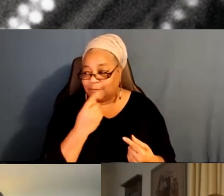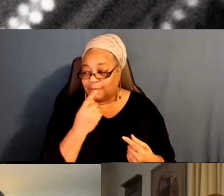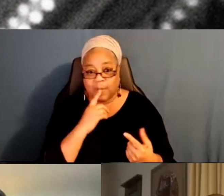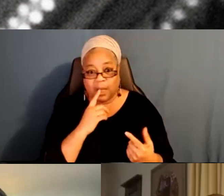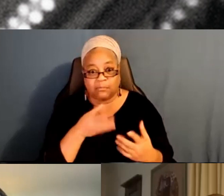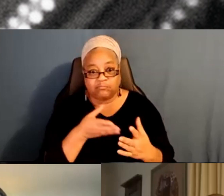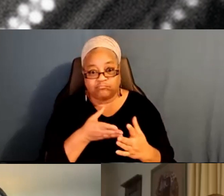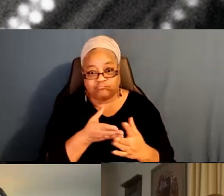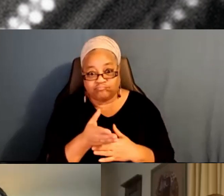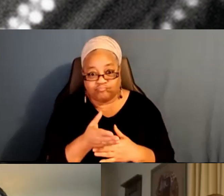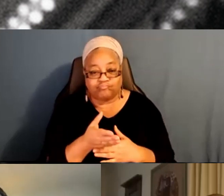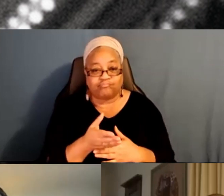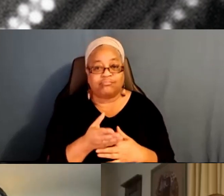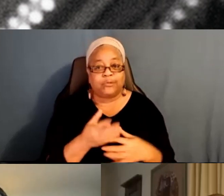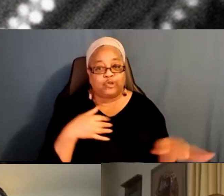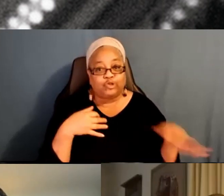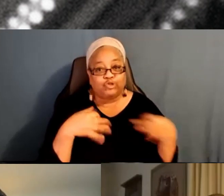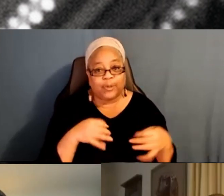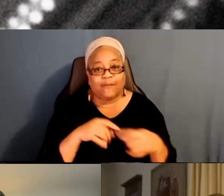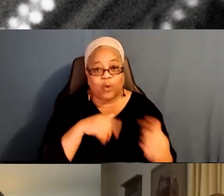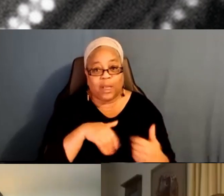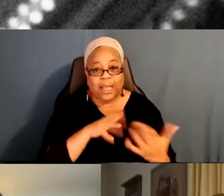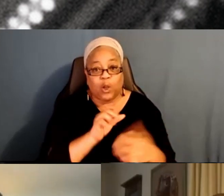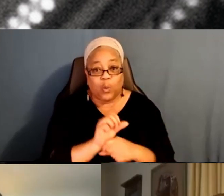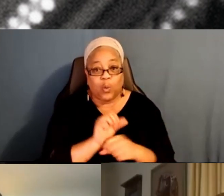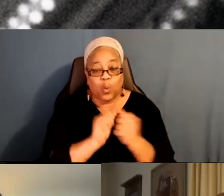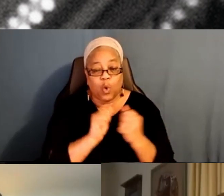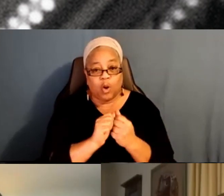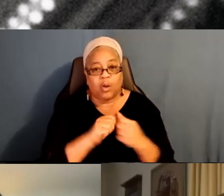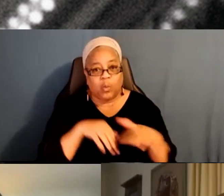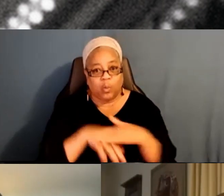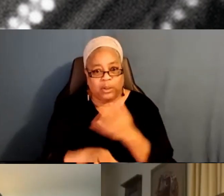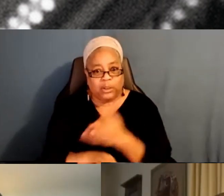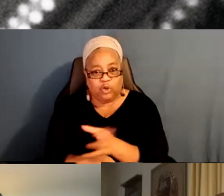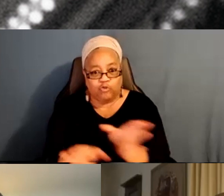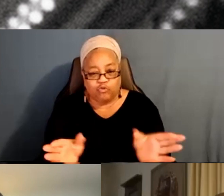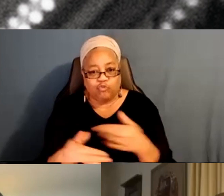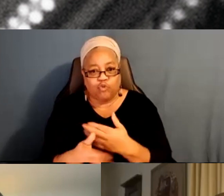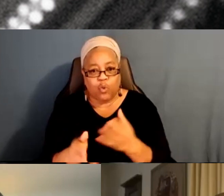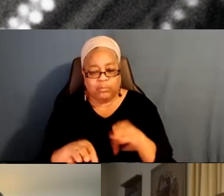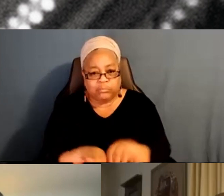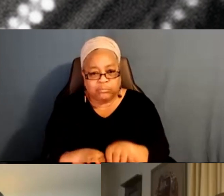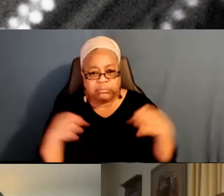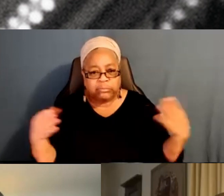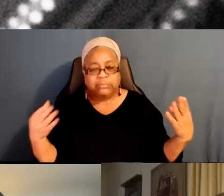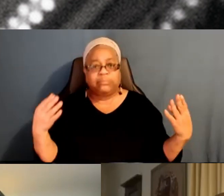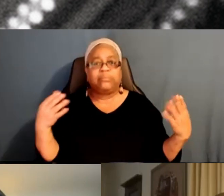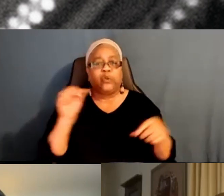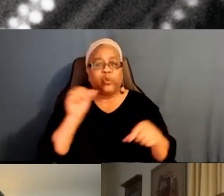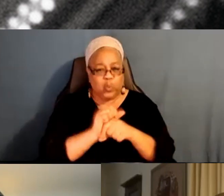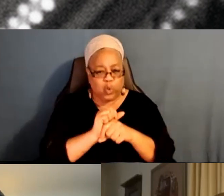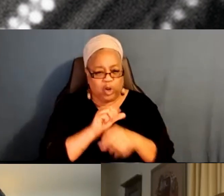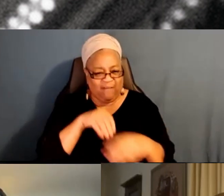your encounter with the work, I mean, literally your encounter, walking into the room and all the work involved, the labor involved